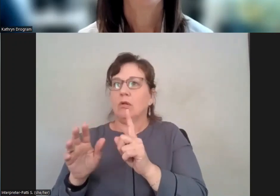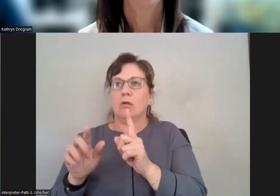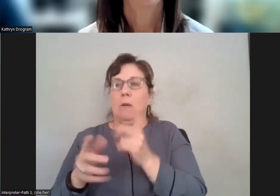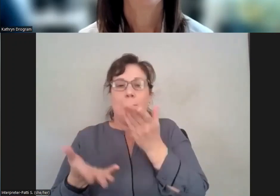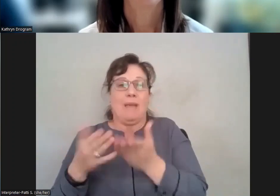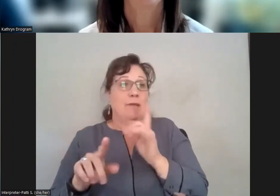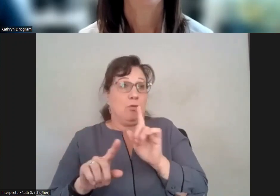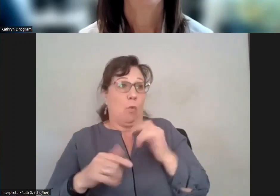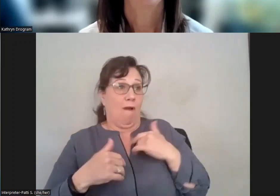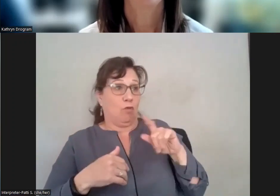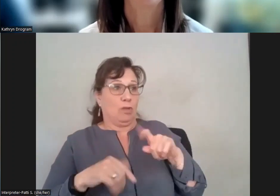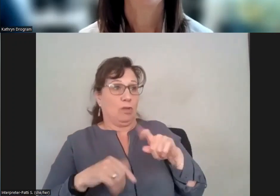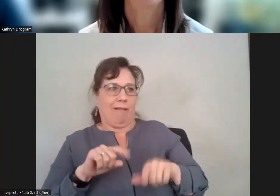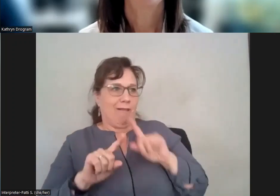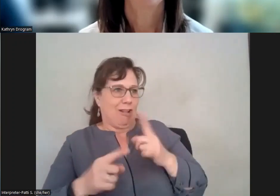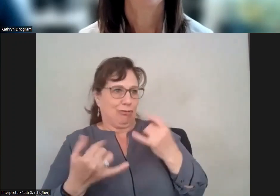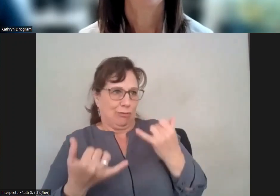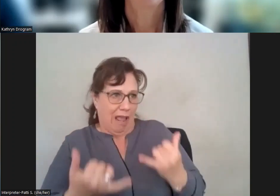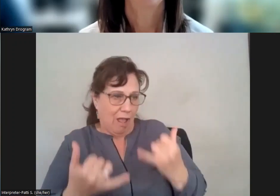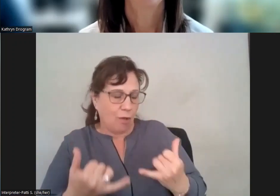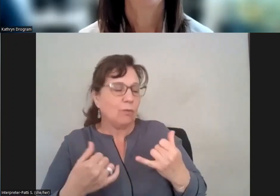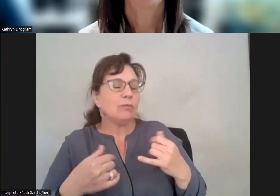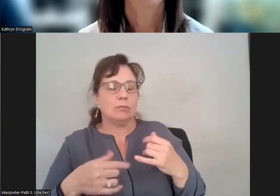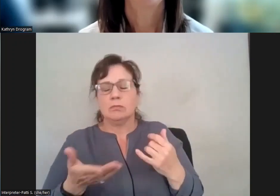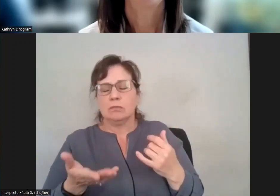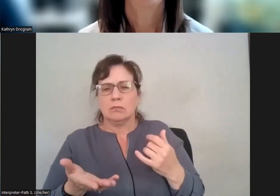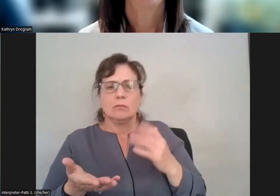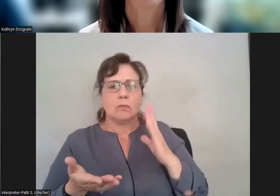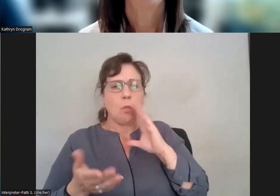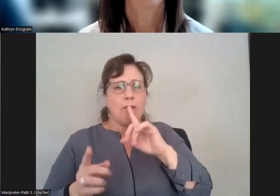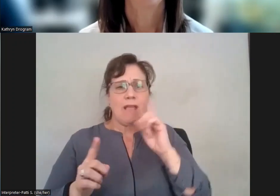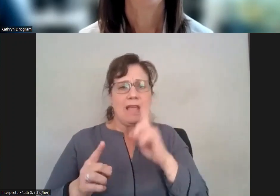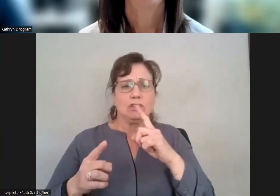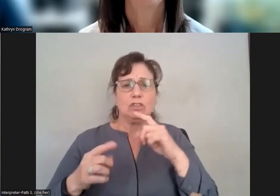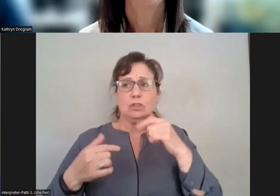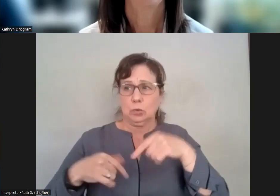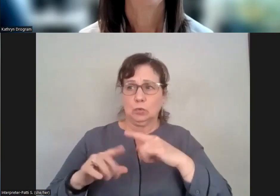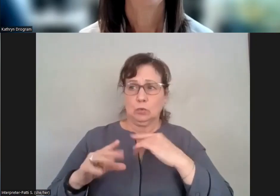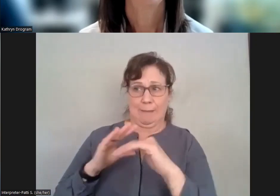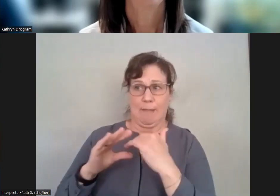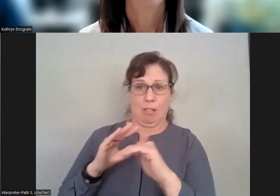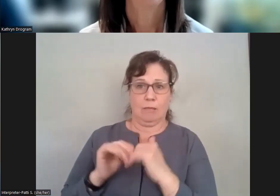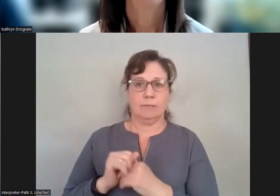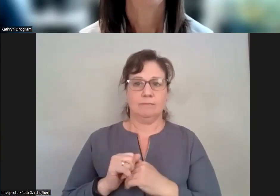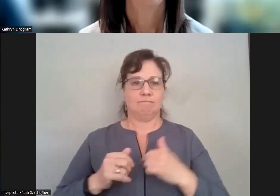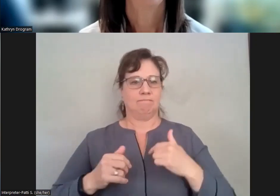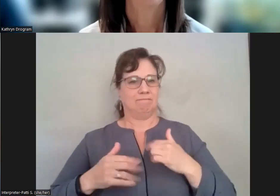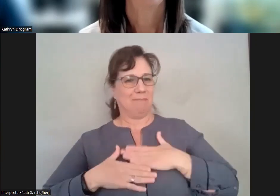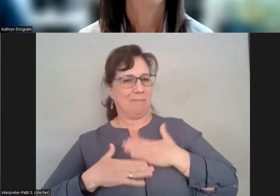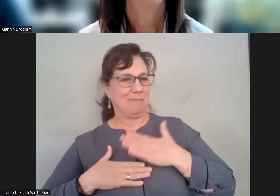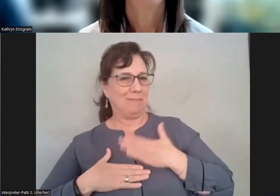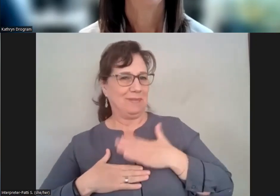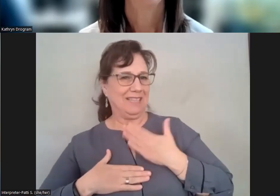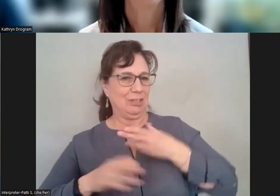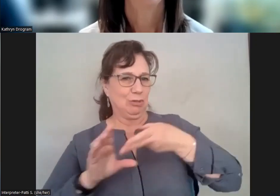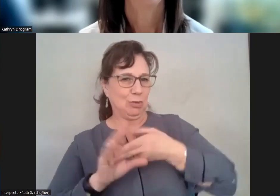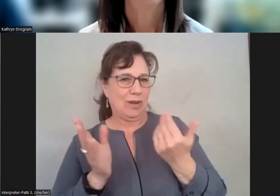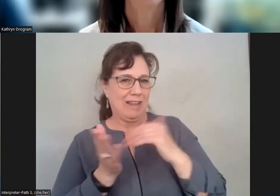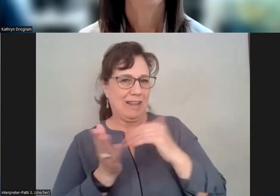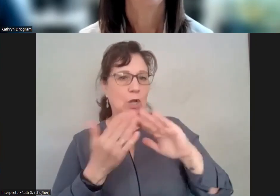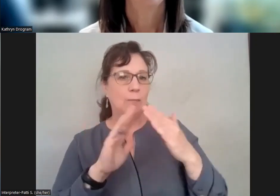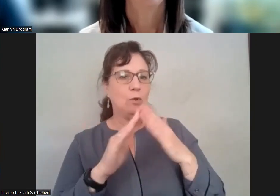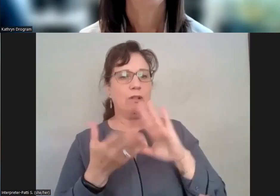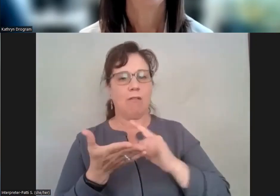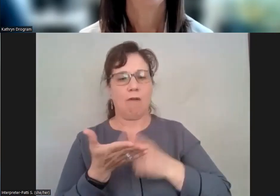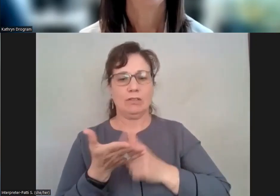be answered during this presentation will get answered in this email. And please join us for our next community conversation on